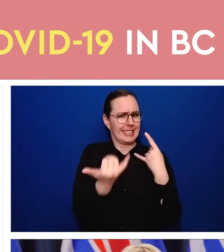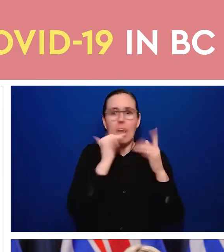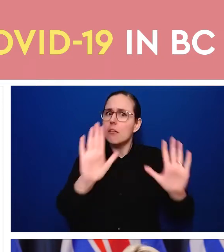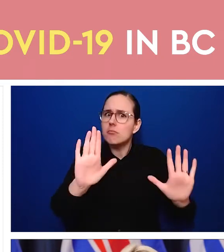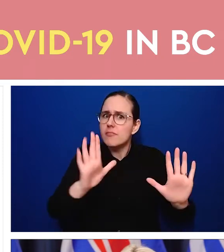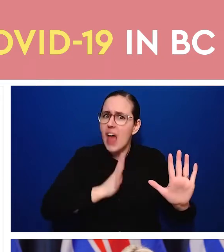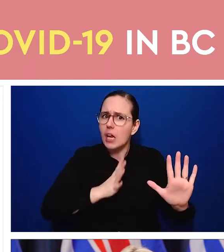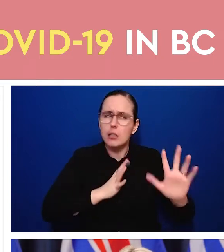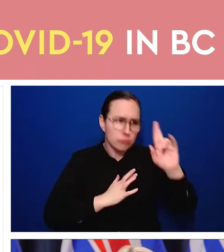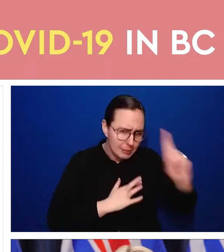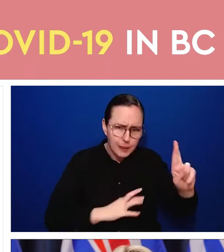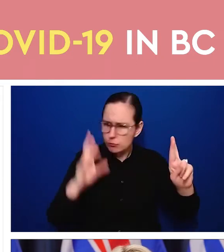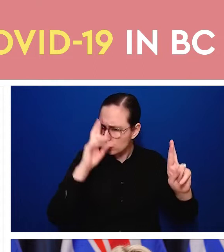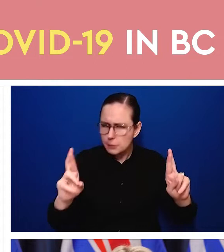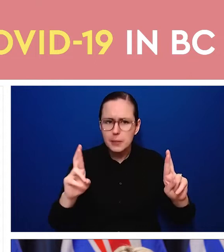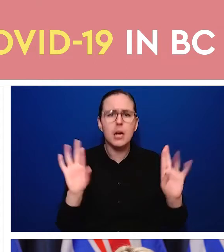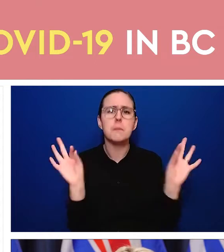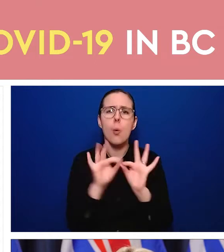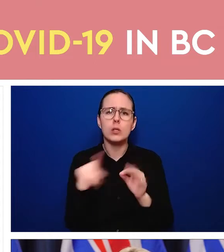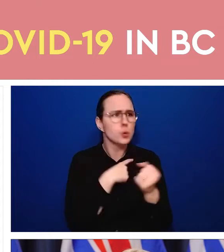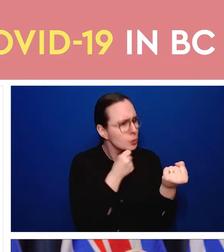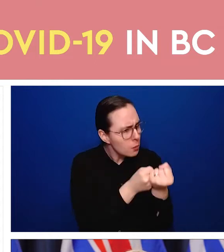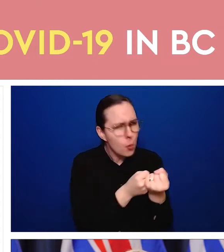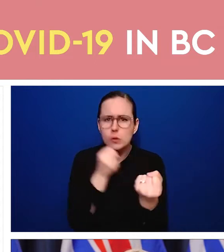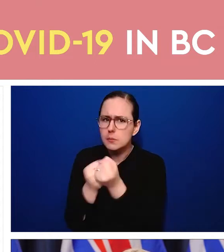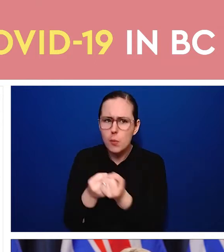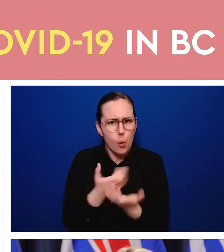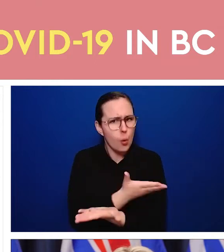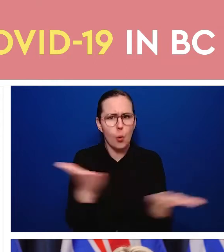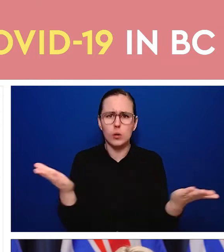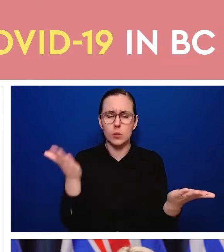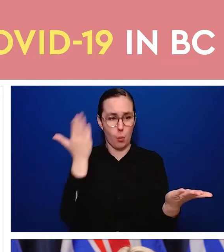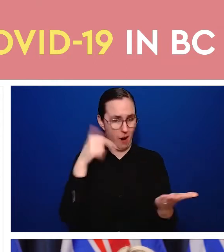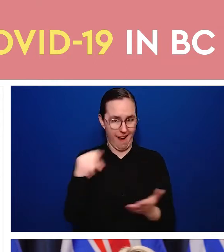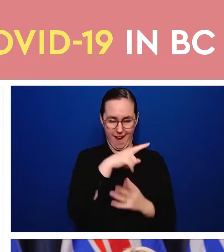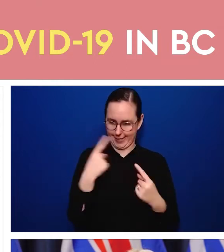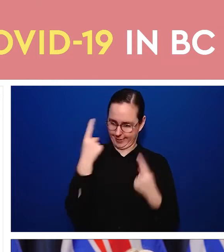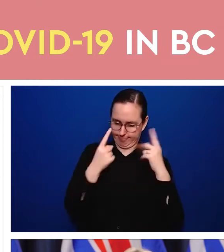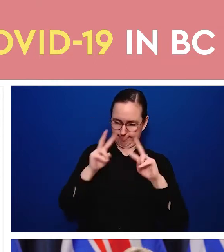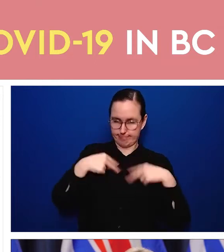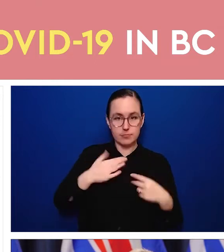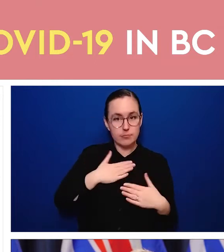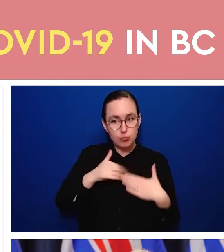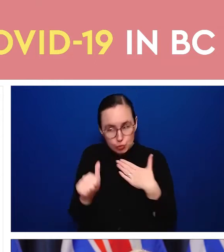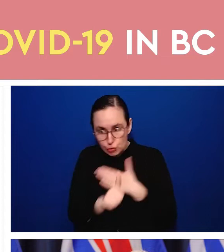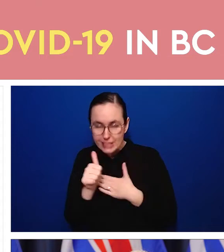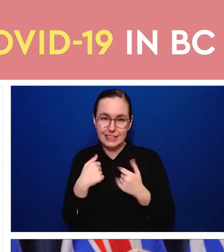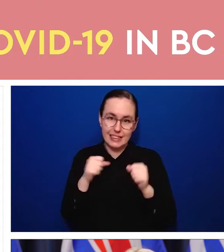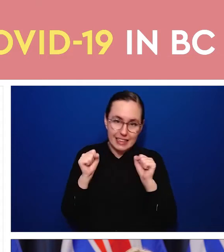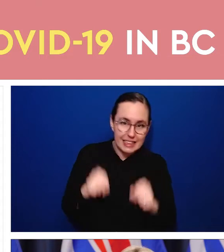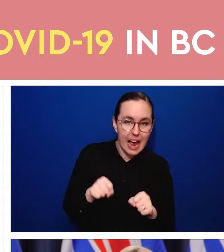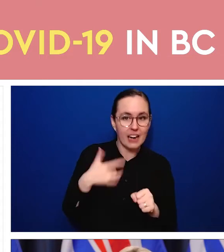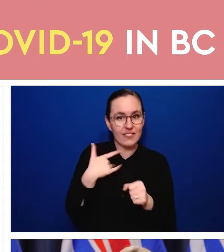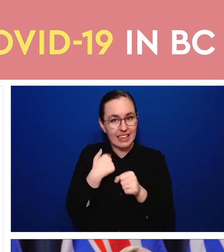that we all have our own risks and our own vulnerabilities. And particularly if you are older, if you're immune compromised,